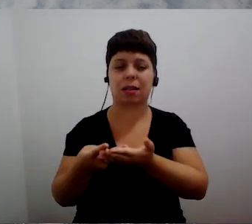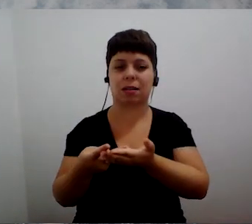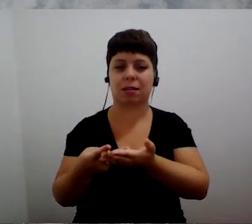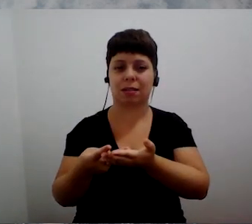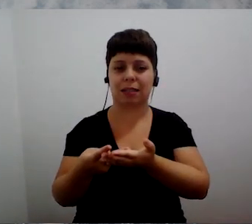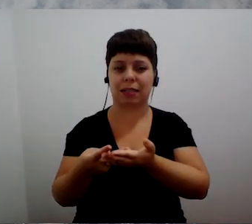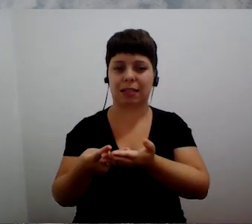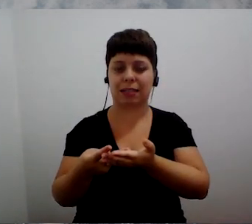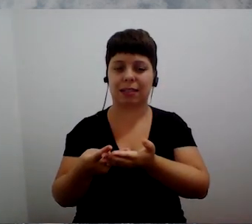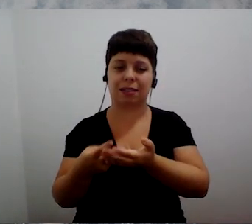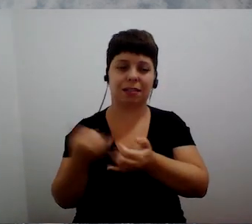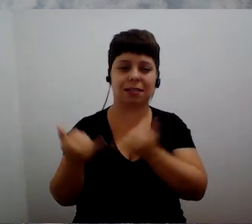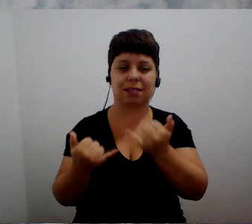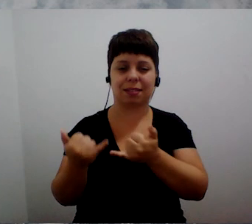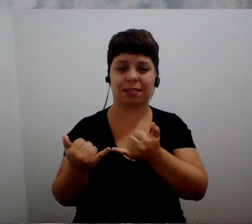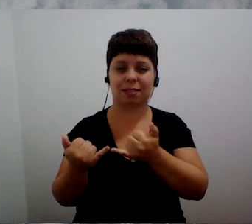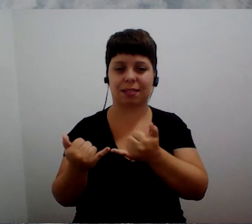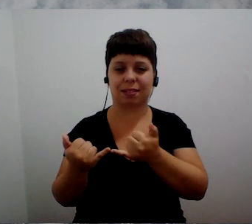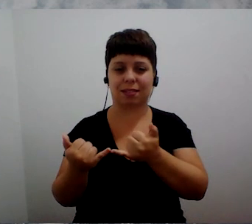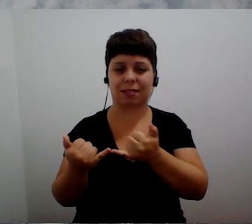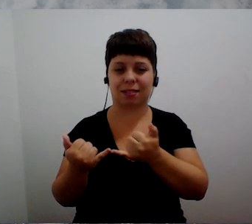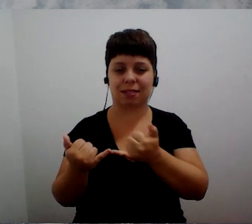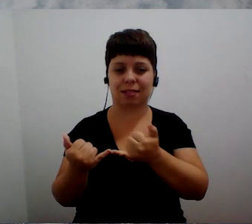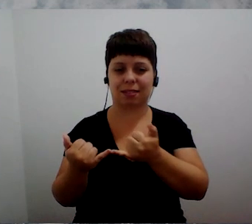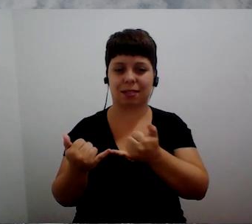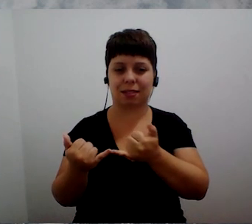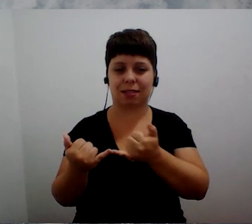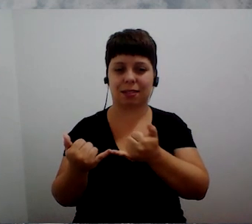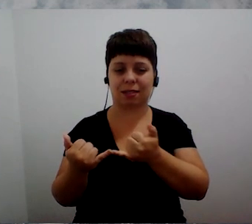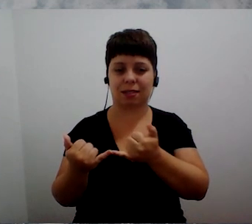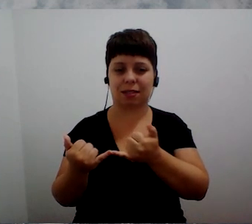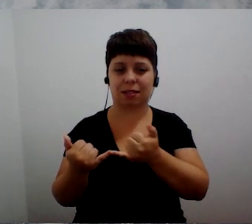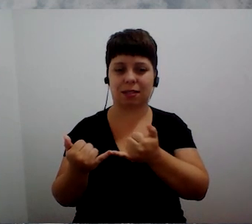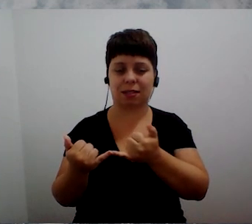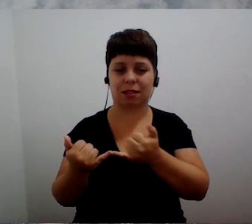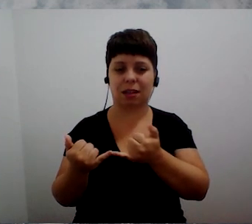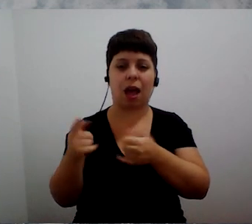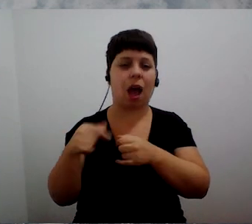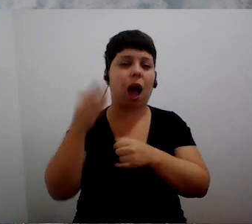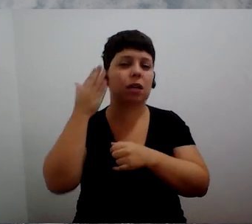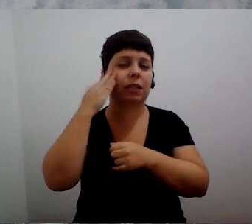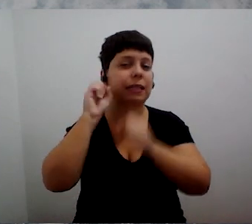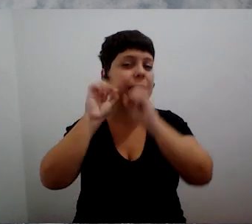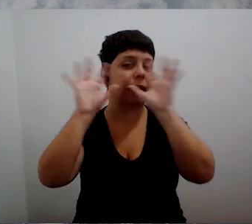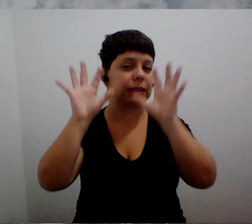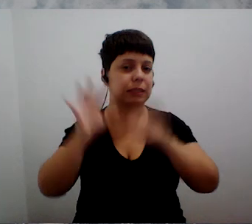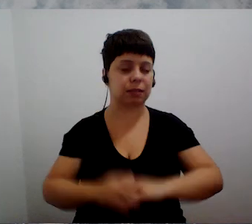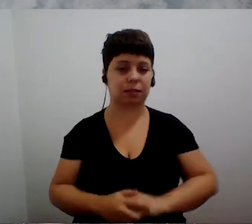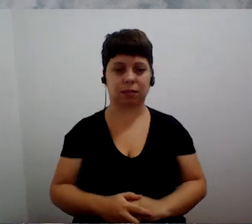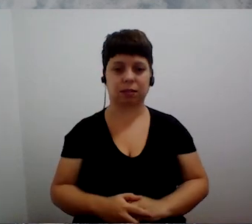Lixo. I could make a free translation with a word playing that is something like